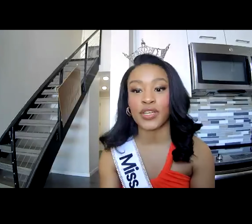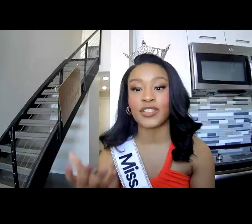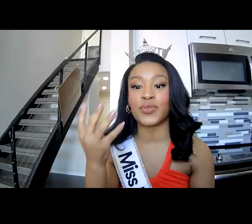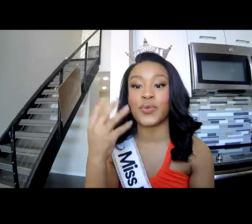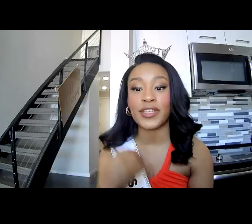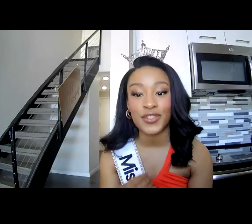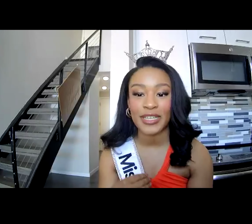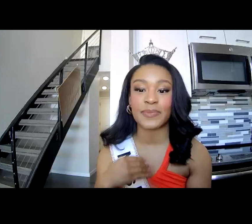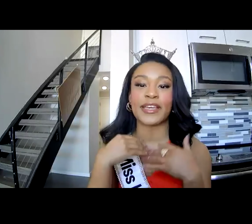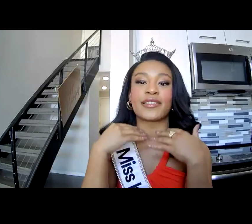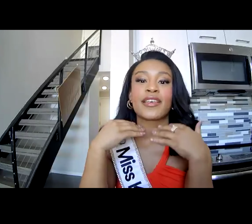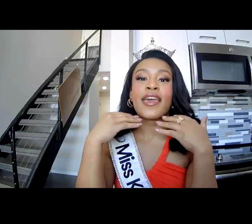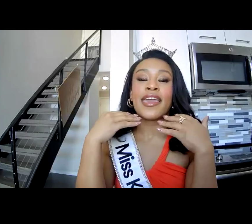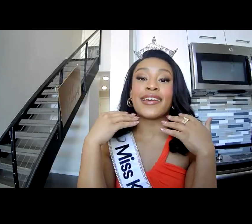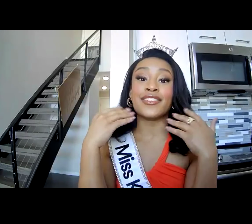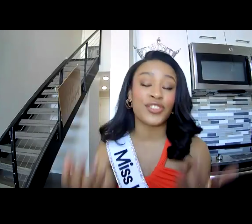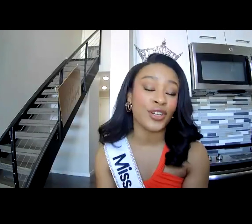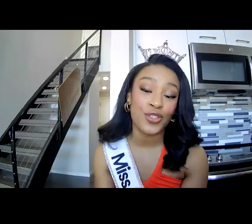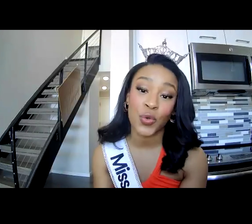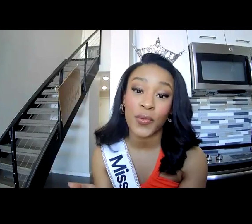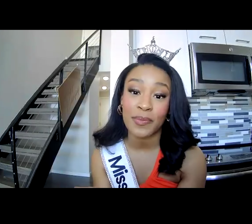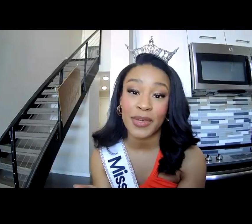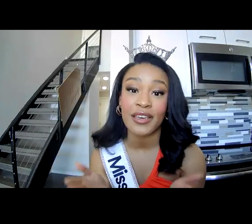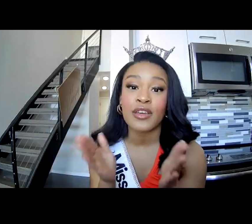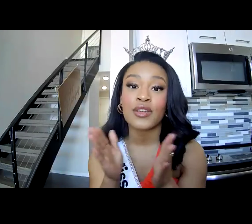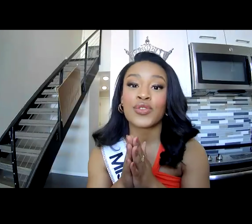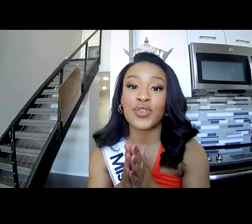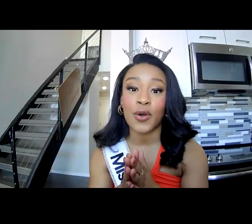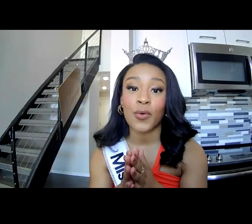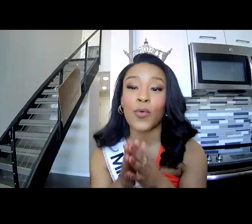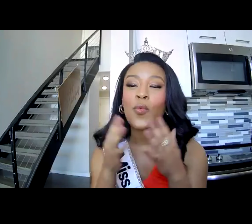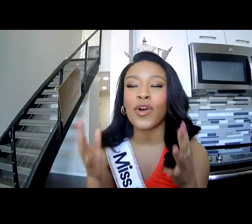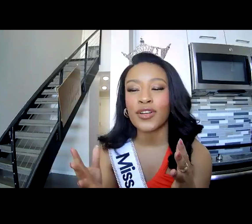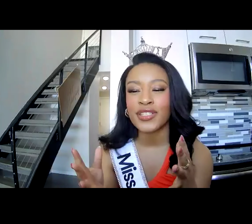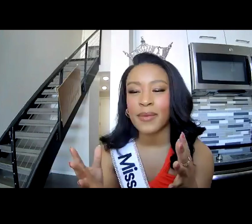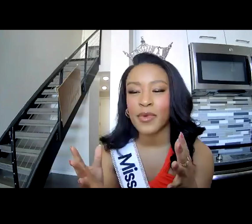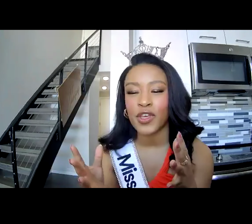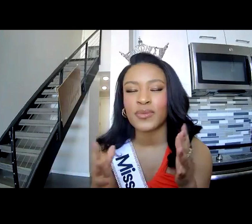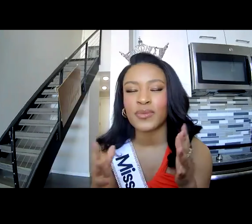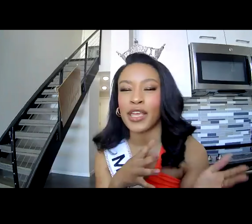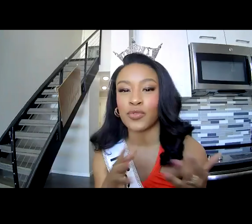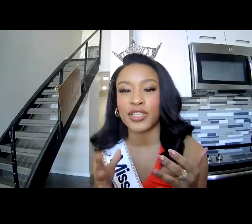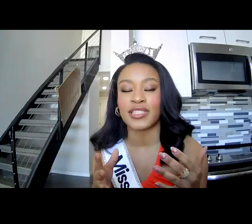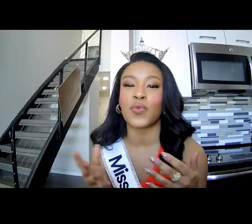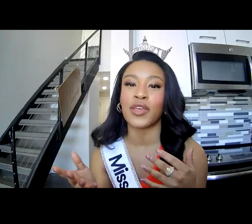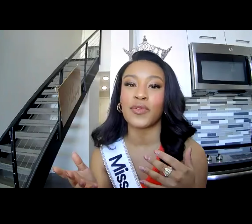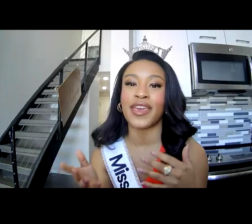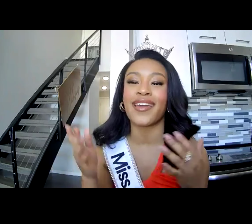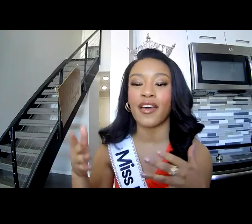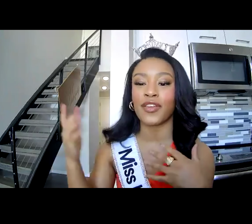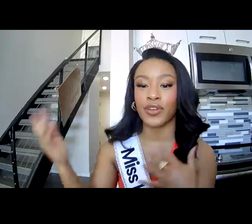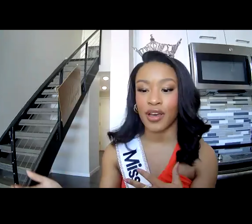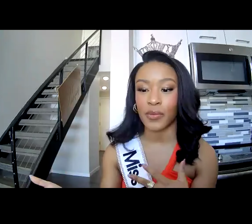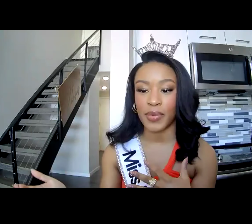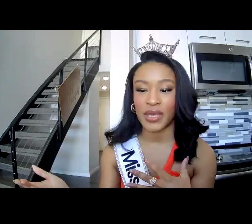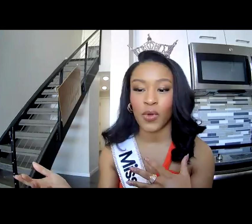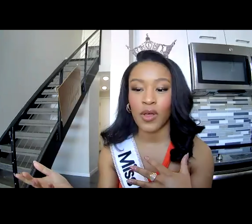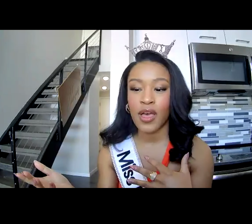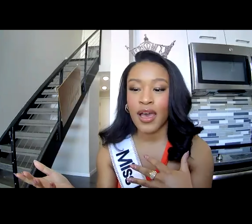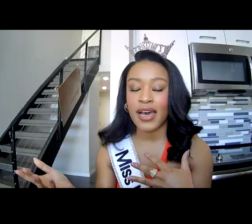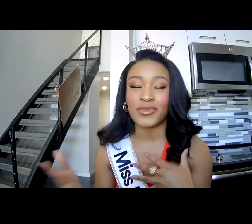my story to enter my space and share her story with me. So what are some of those main reasons why you think other